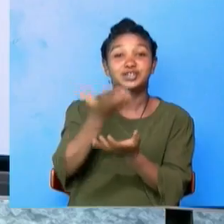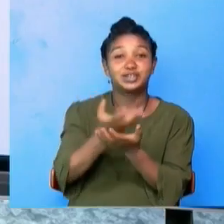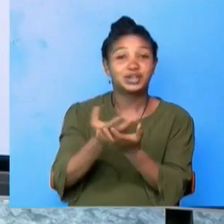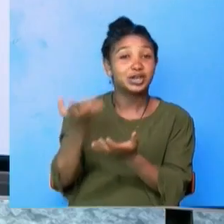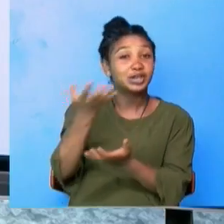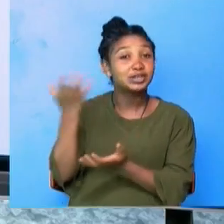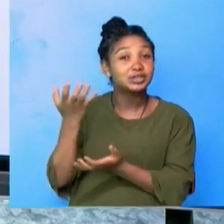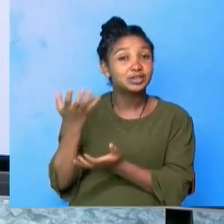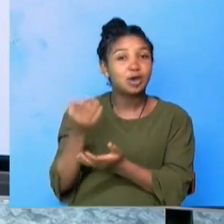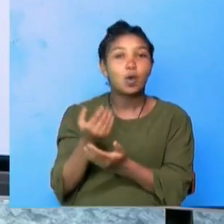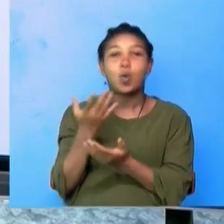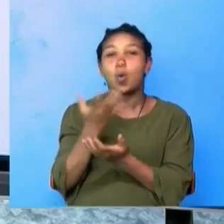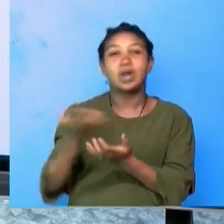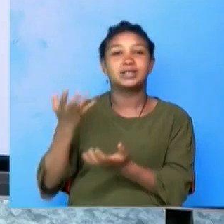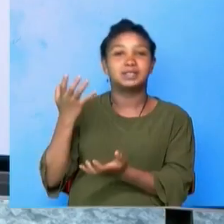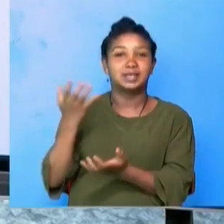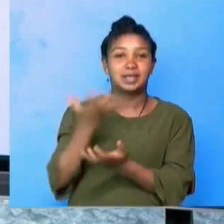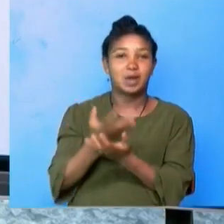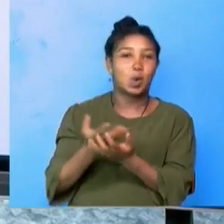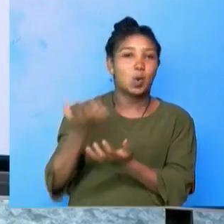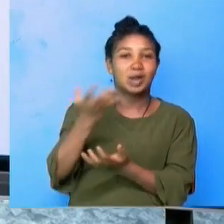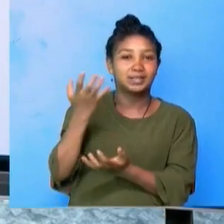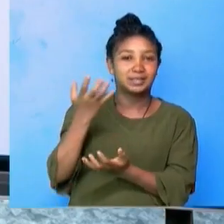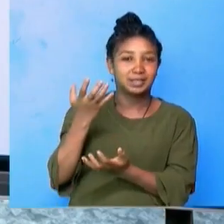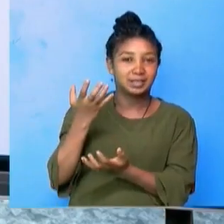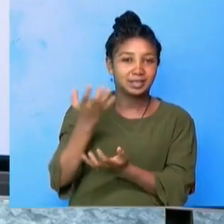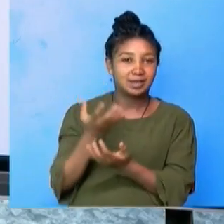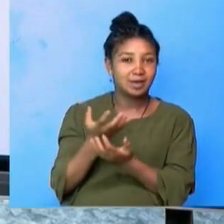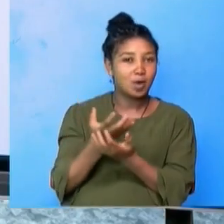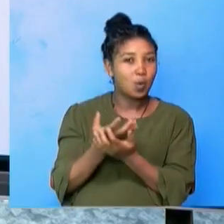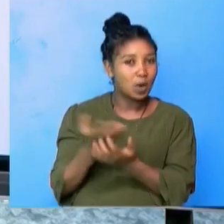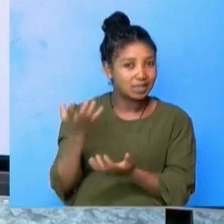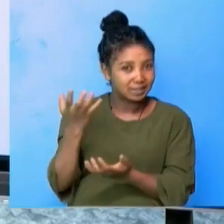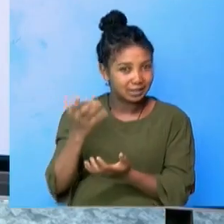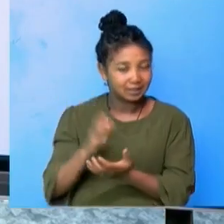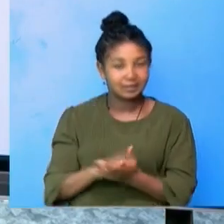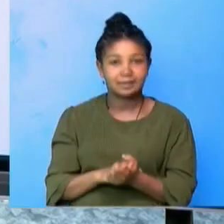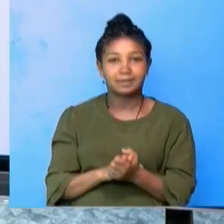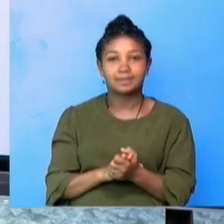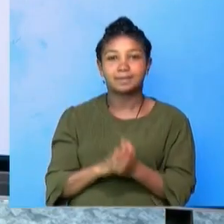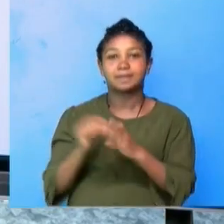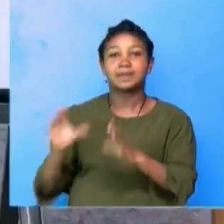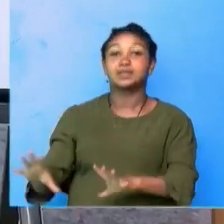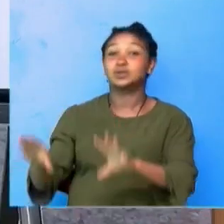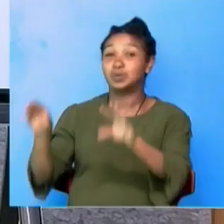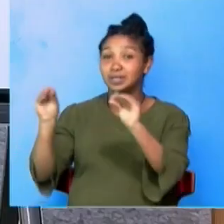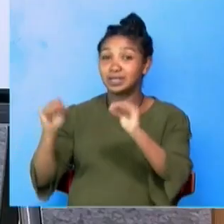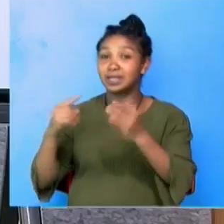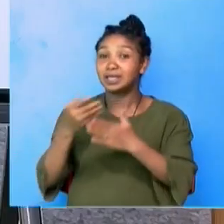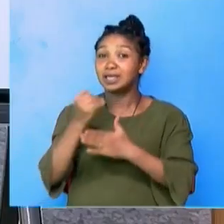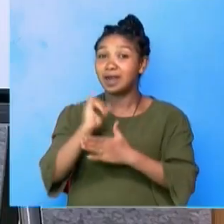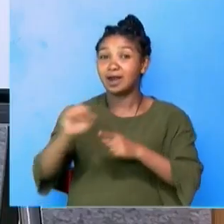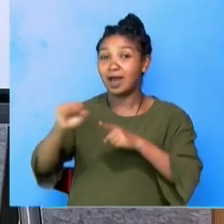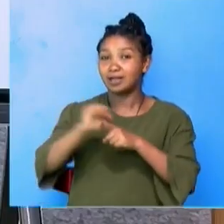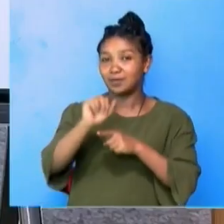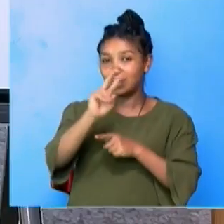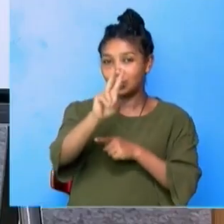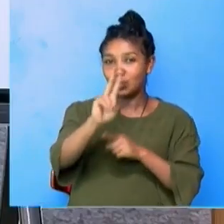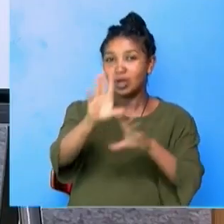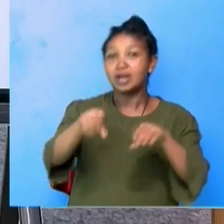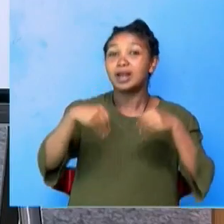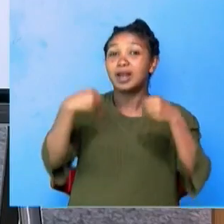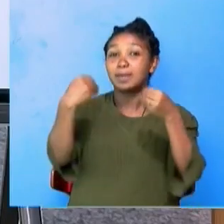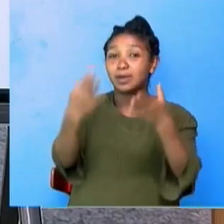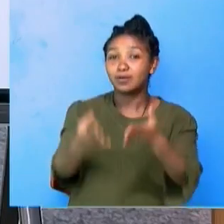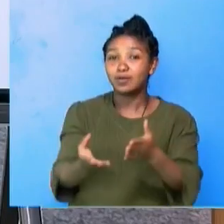rich, wealthy. Rich, what's called? Wealthy. Students, here is activity 2. Let me give